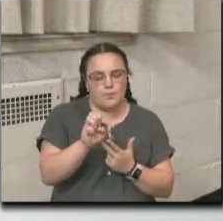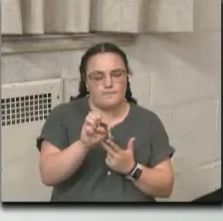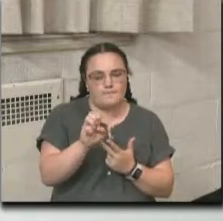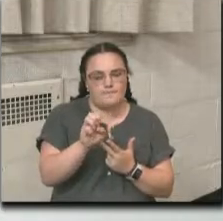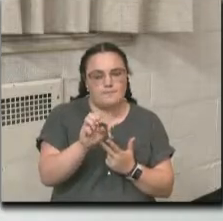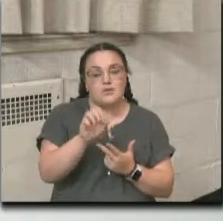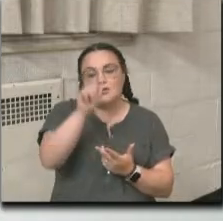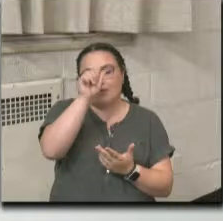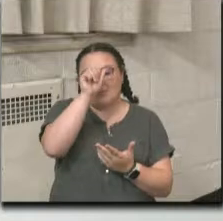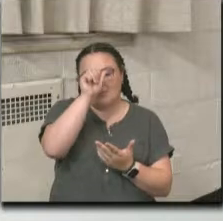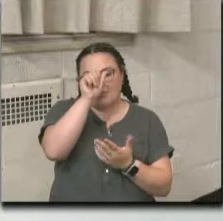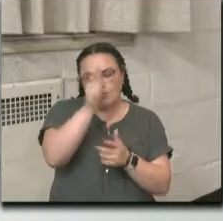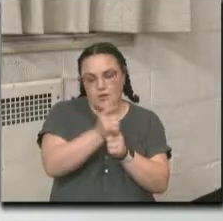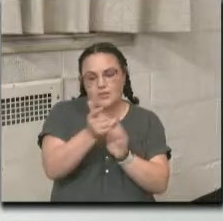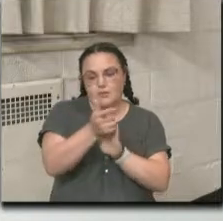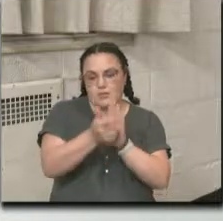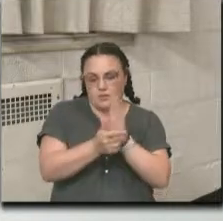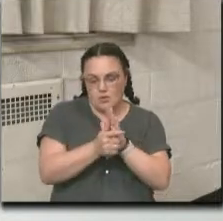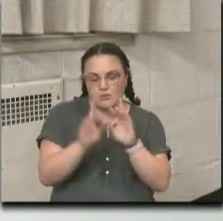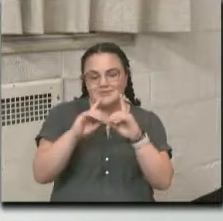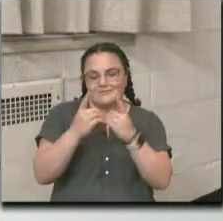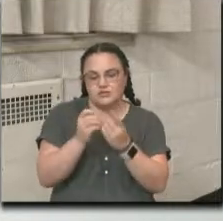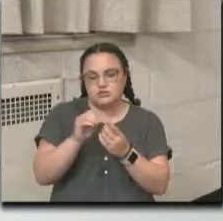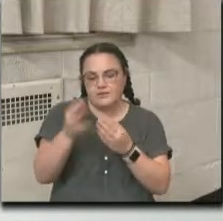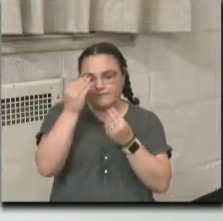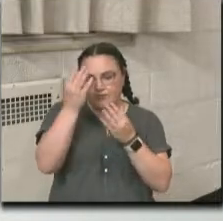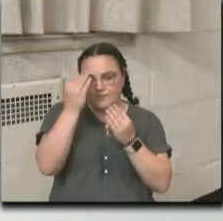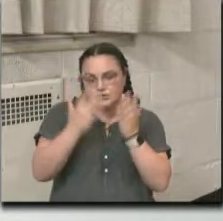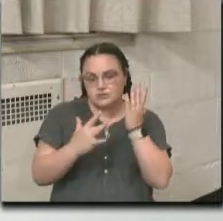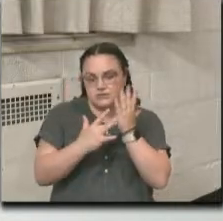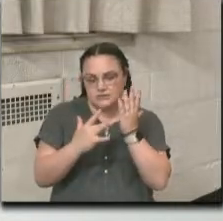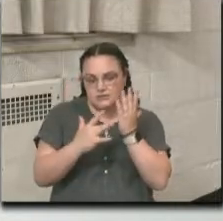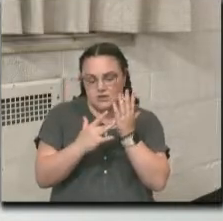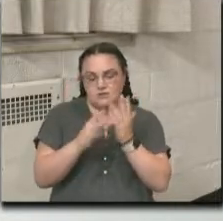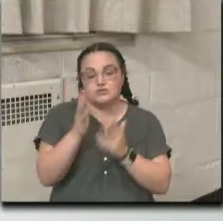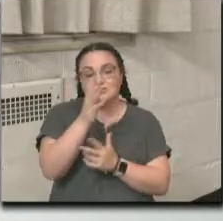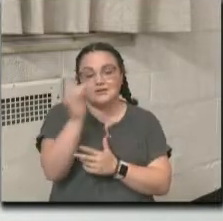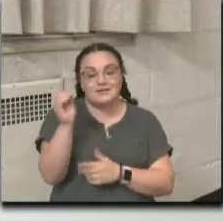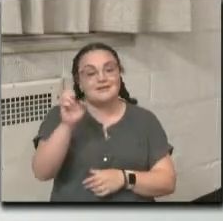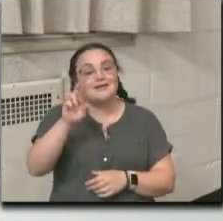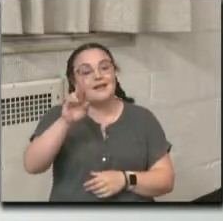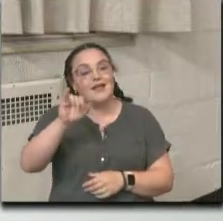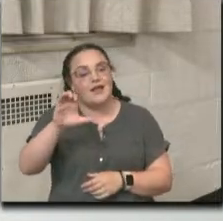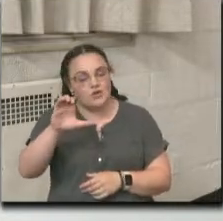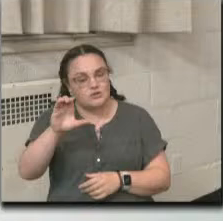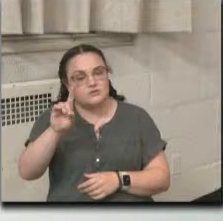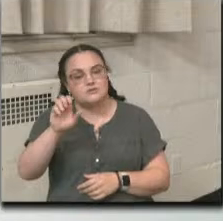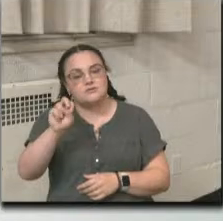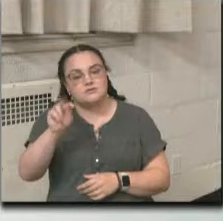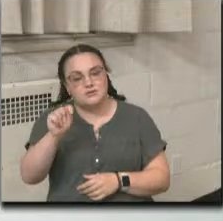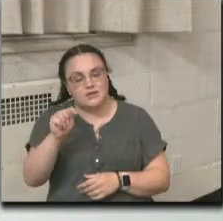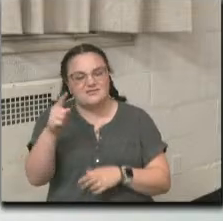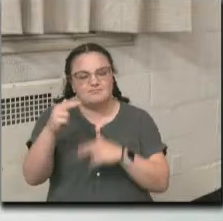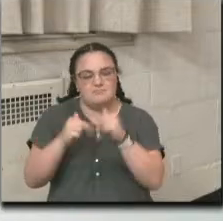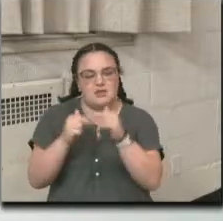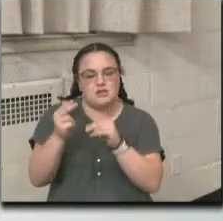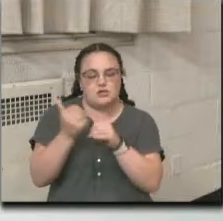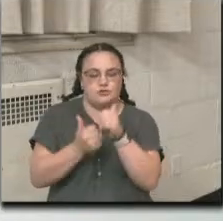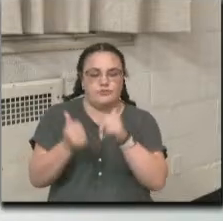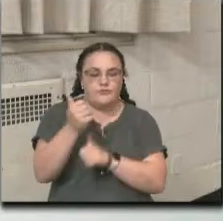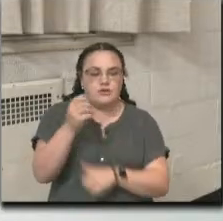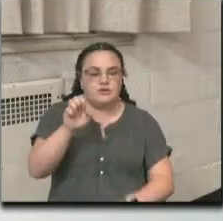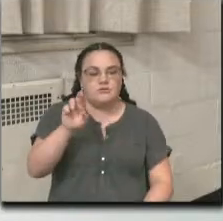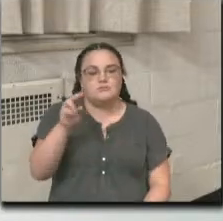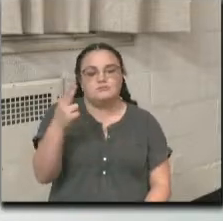of Sharon Dent, Division of Information Technology, and brother of Eric Dent, building supervisor at Eleanor